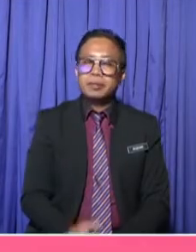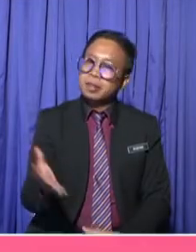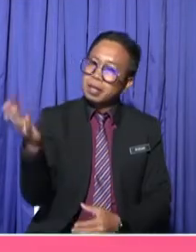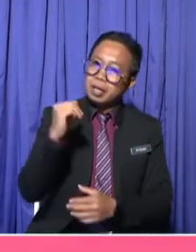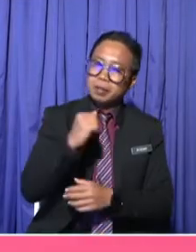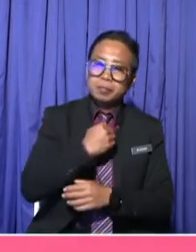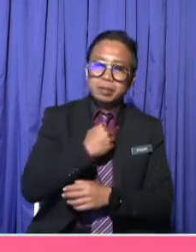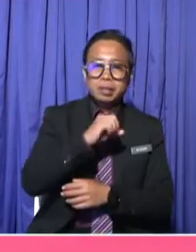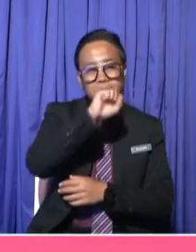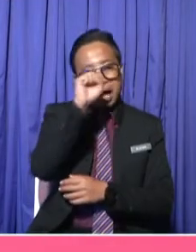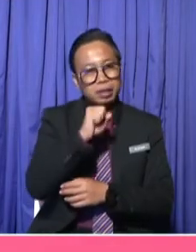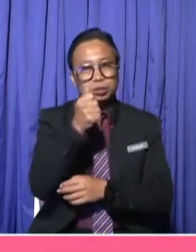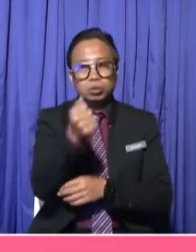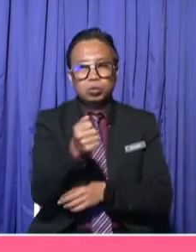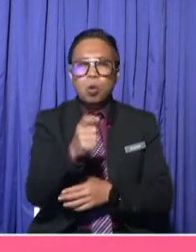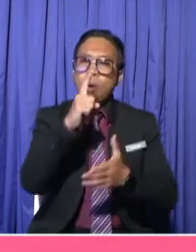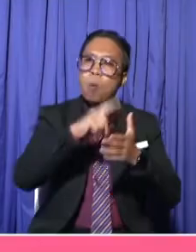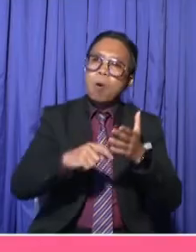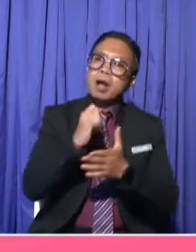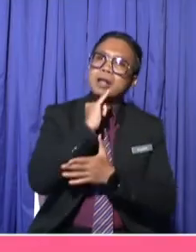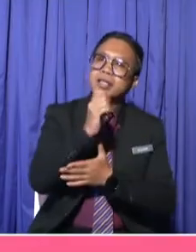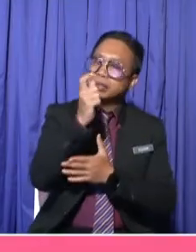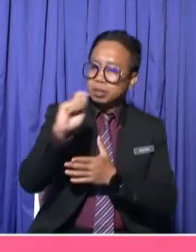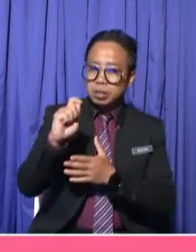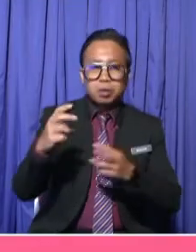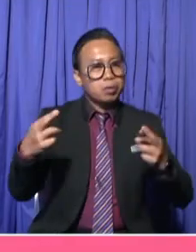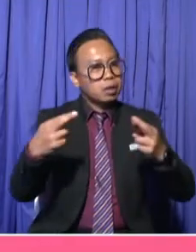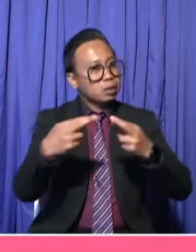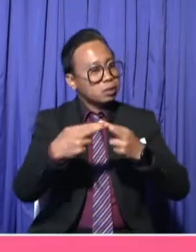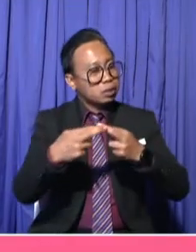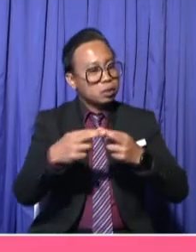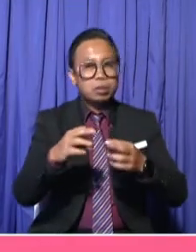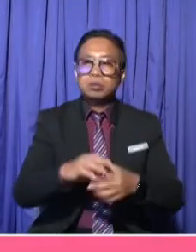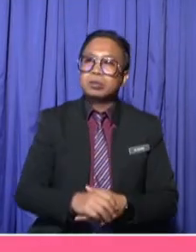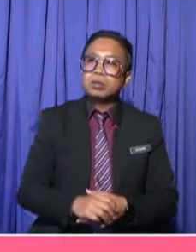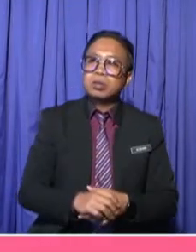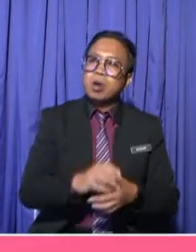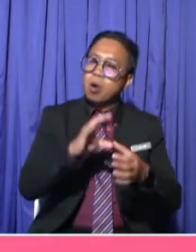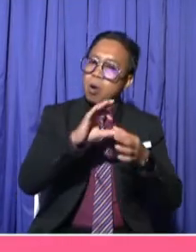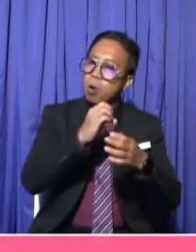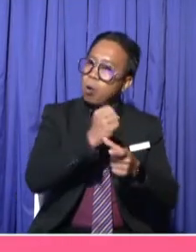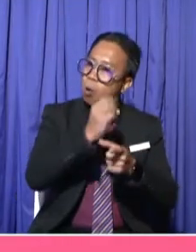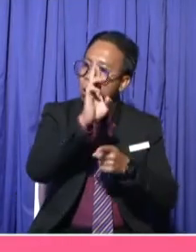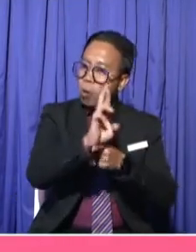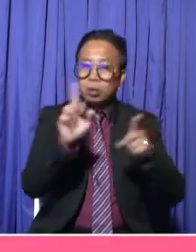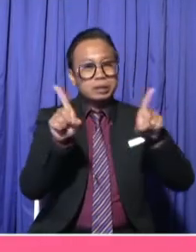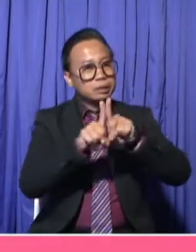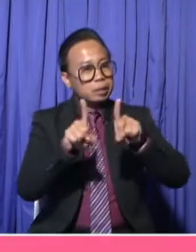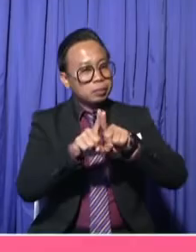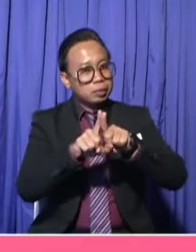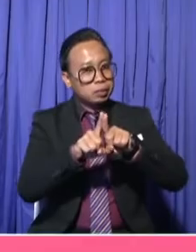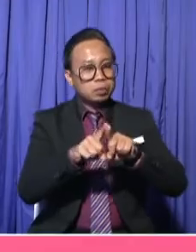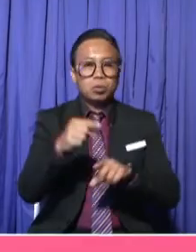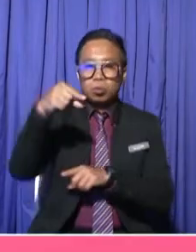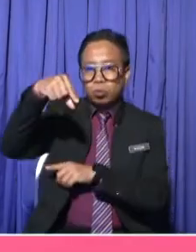Let me ask you, what is the relation or similarity between